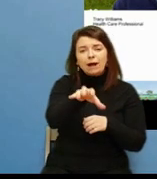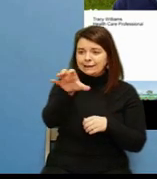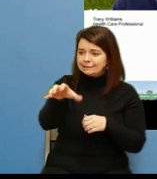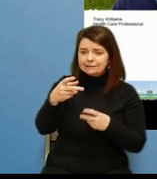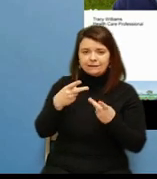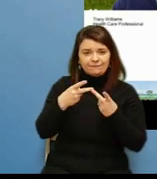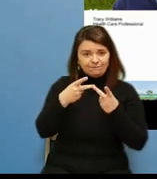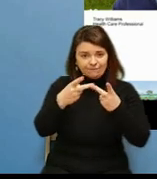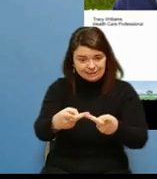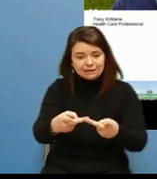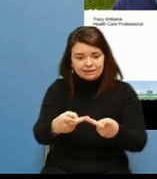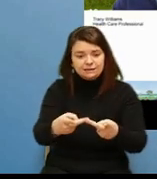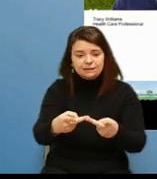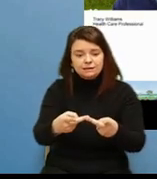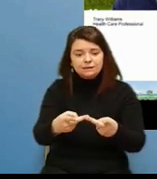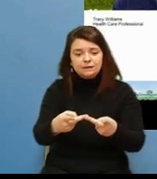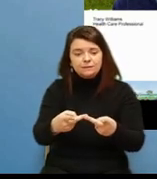I'm positive about the